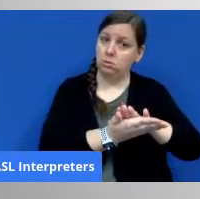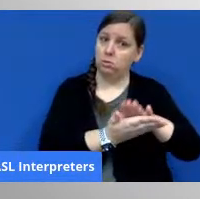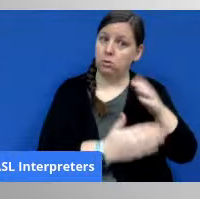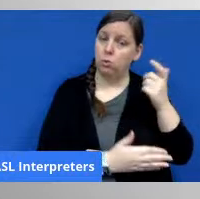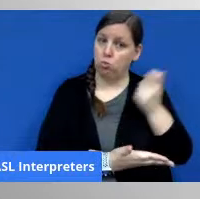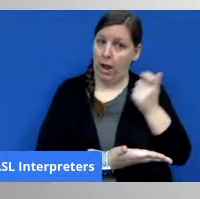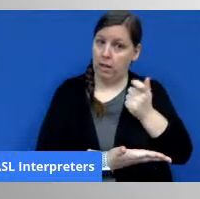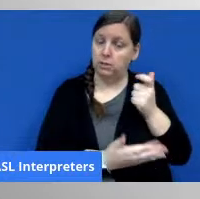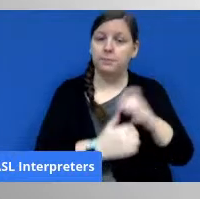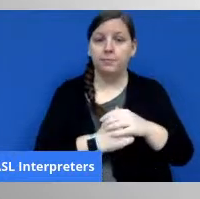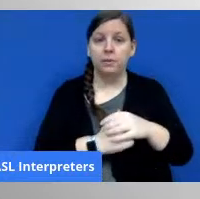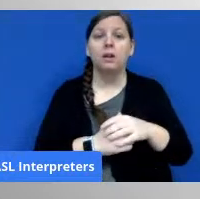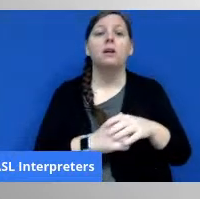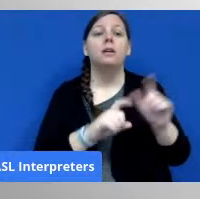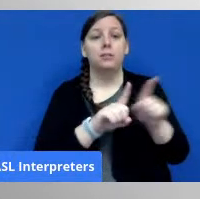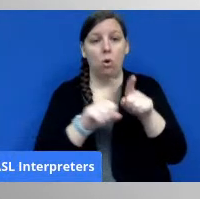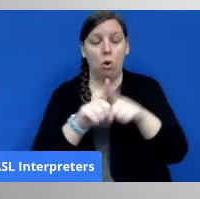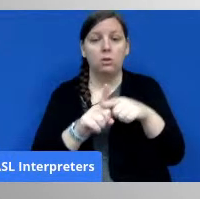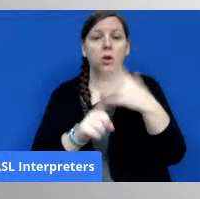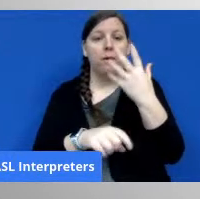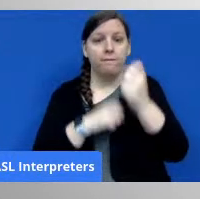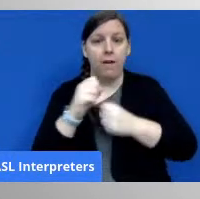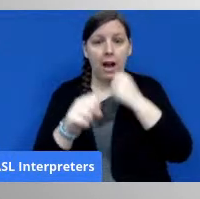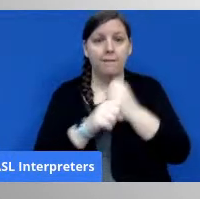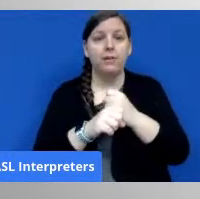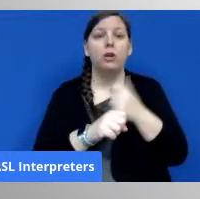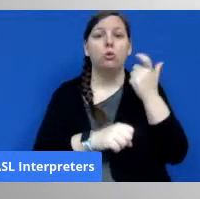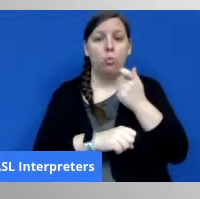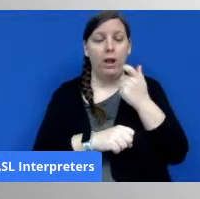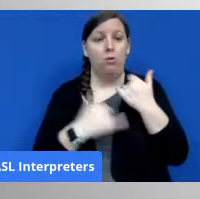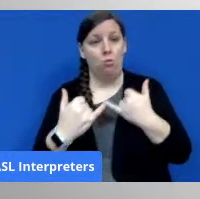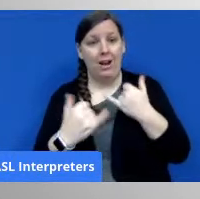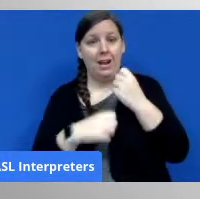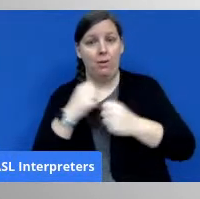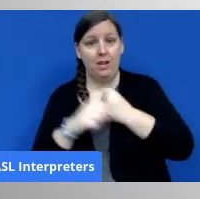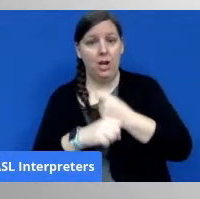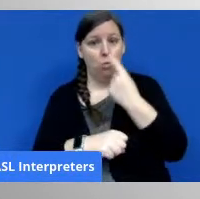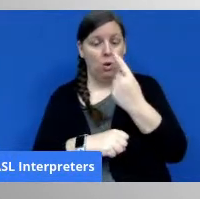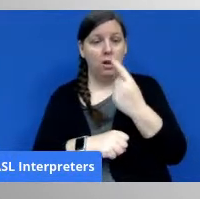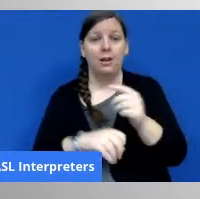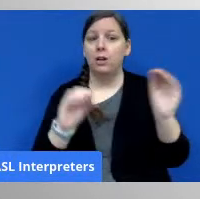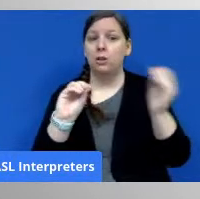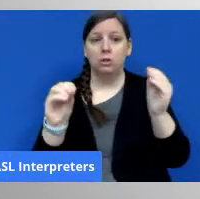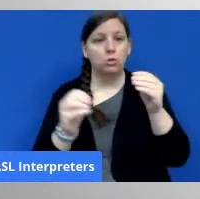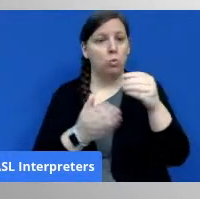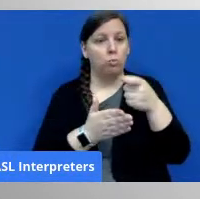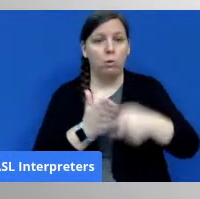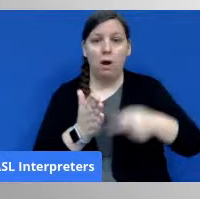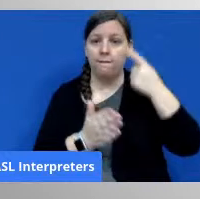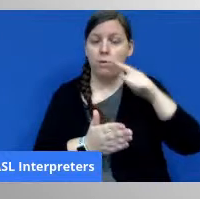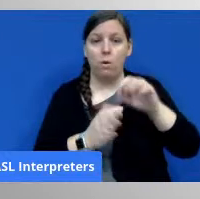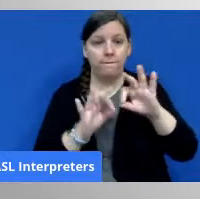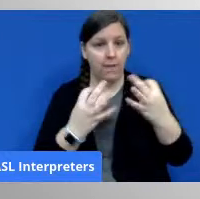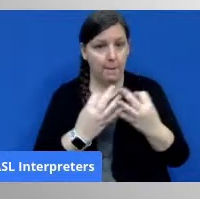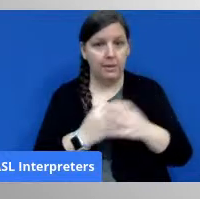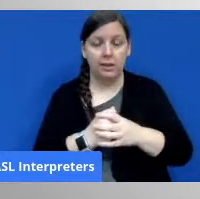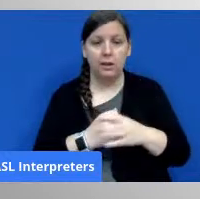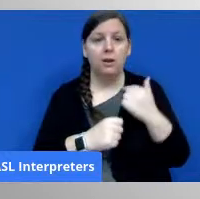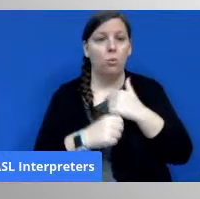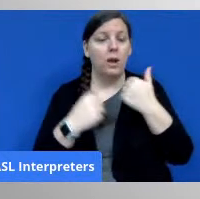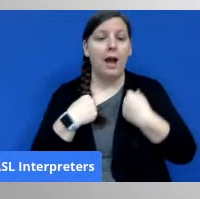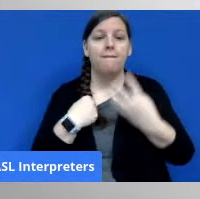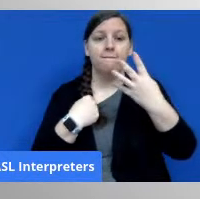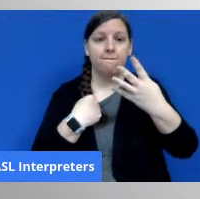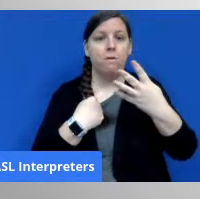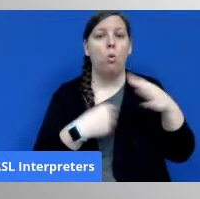It also is a 5-year grant. We're in year 1. There are no fees to families. We serve 4